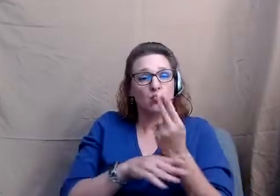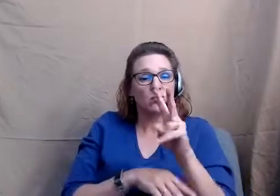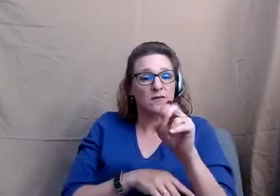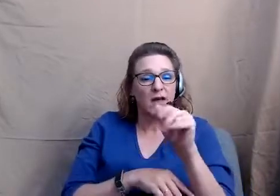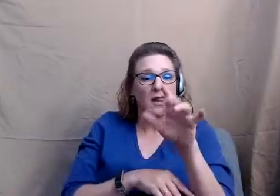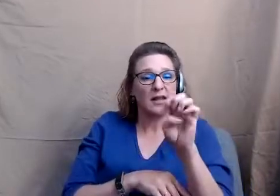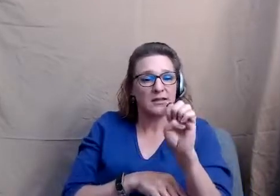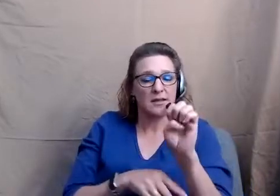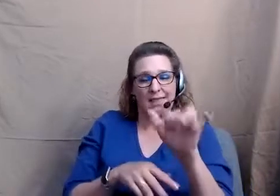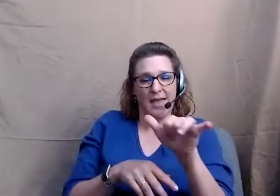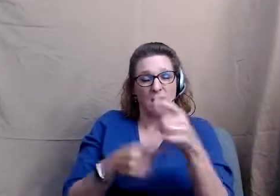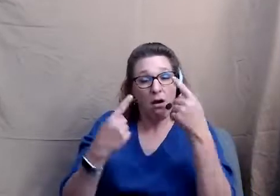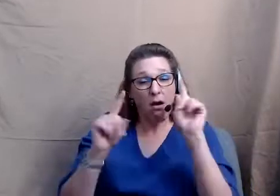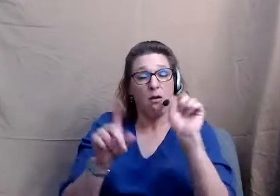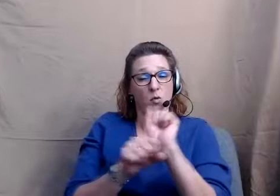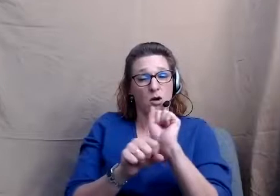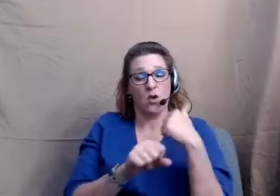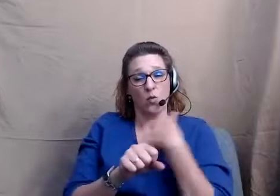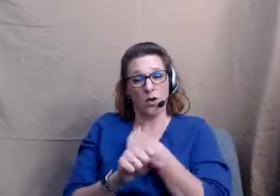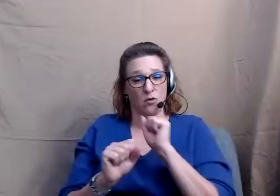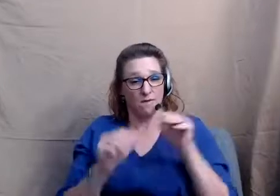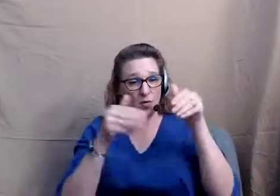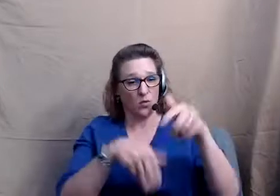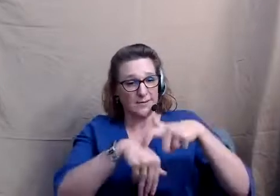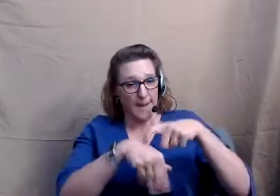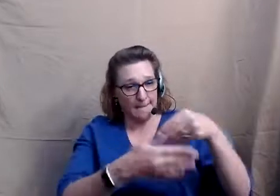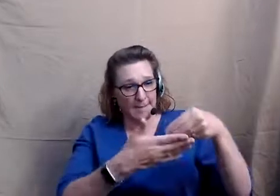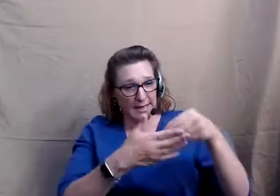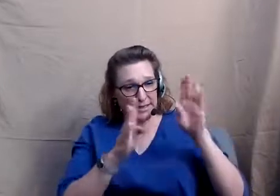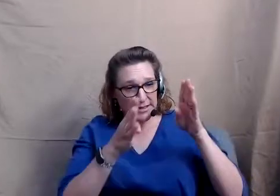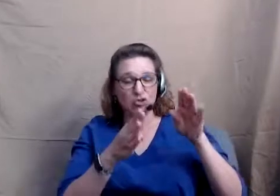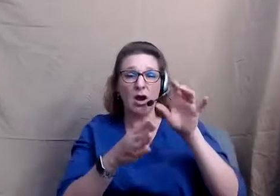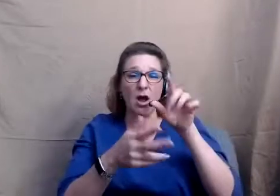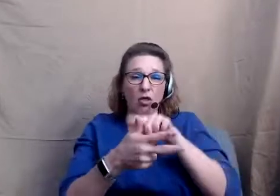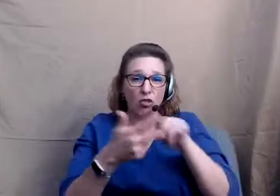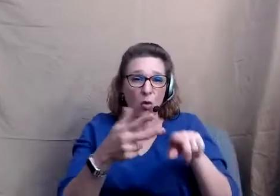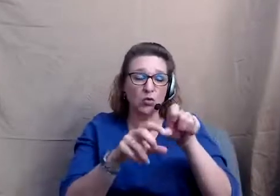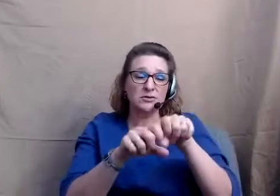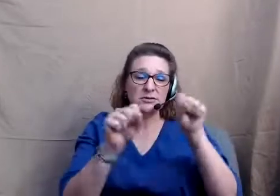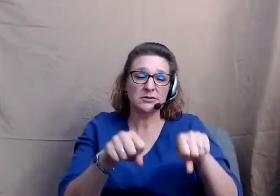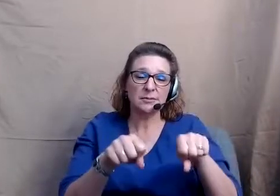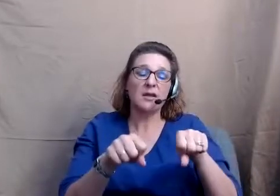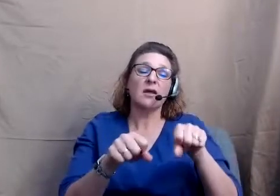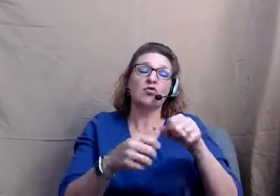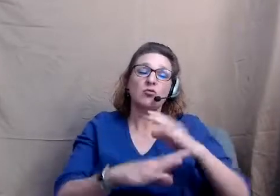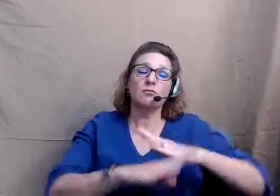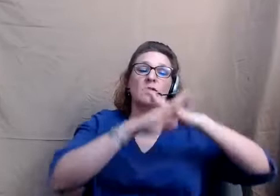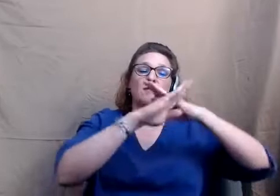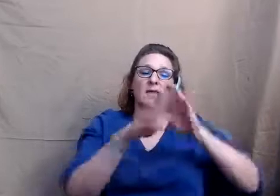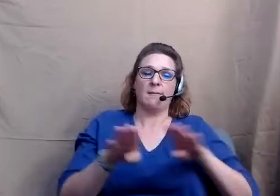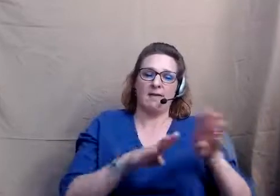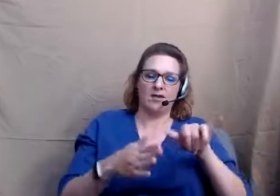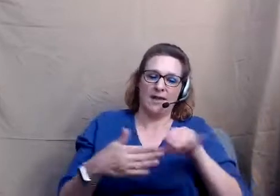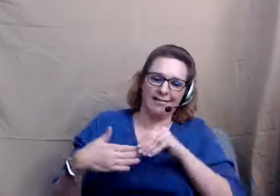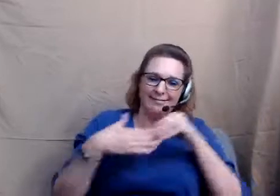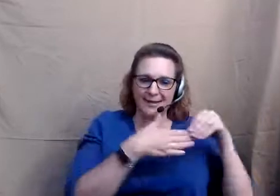we could be putting more of our time and money and attention into to try to prevent some of the behavior that leads to the perpetration of